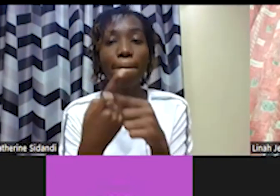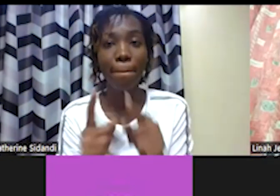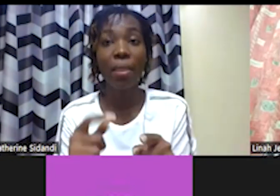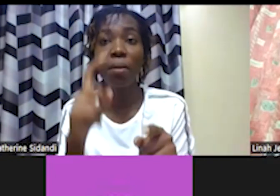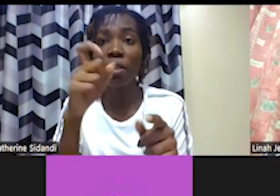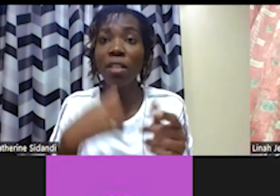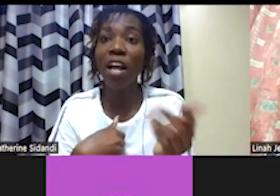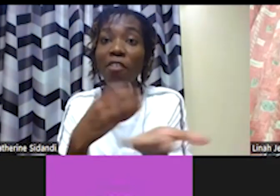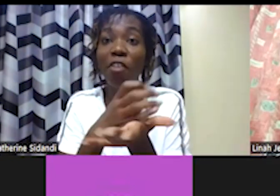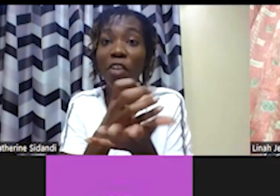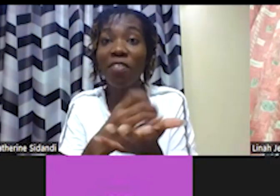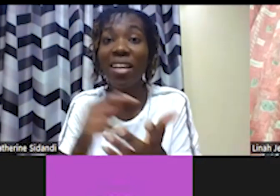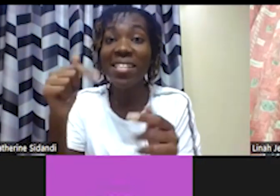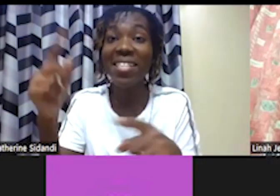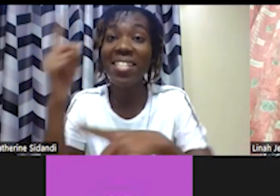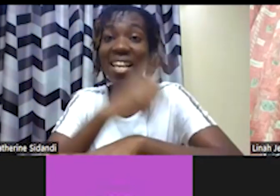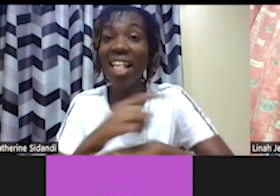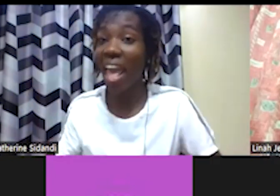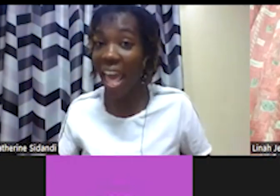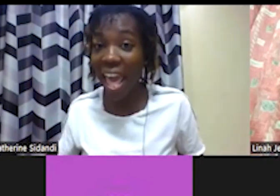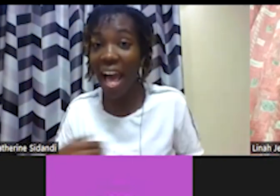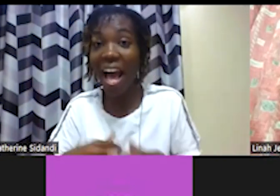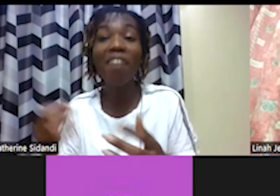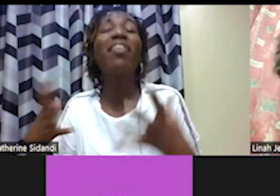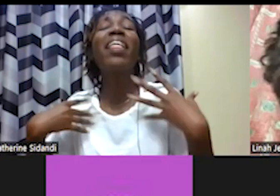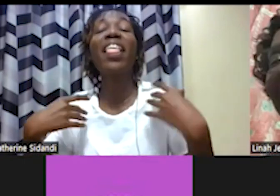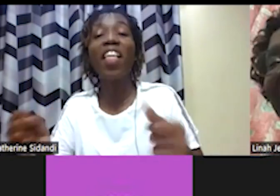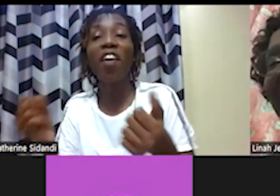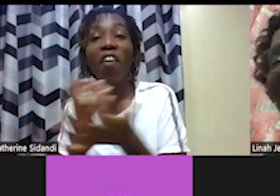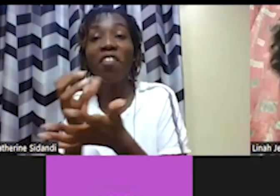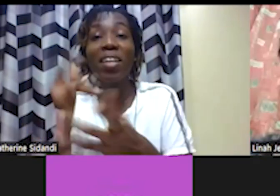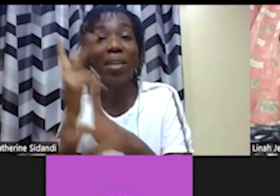coffee. Kwanza these days I have healthy coffee. That's what keeps me busy.